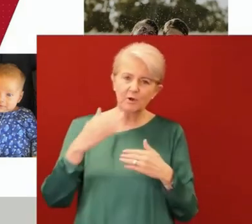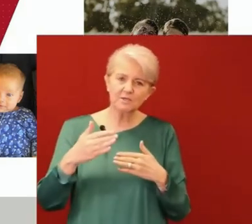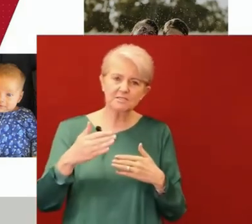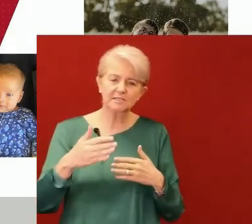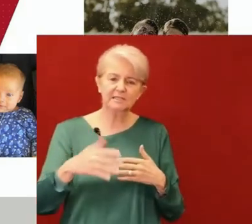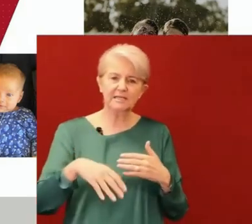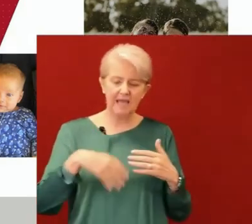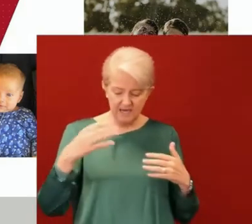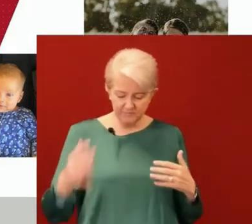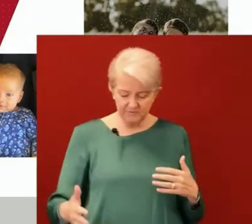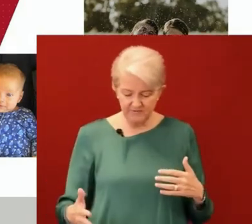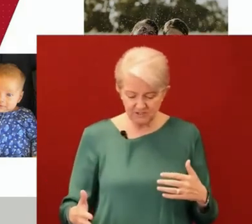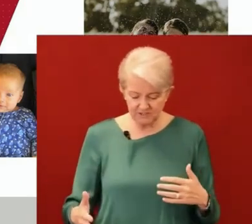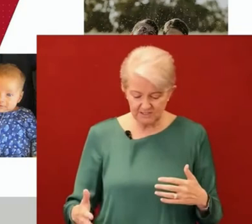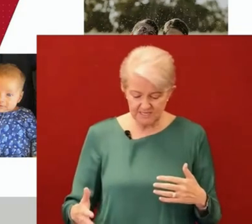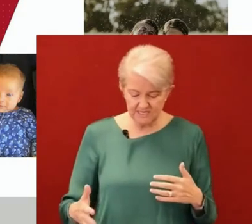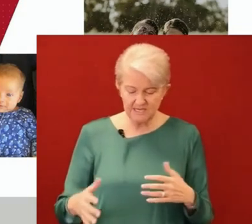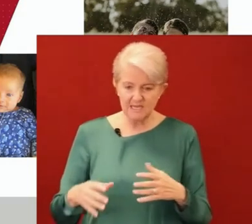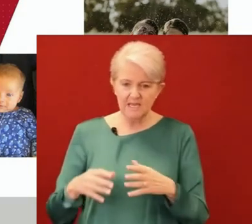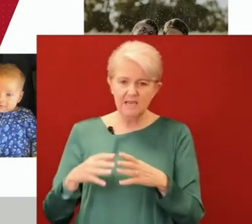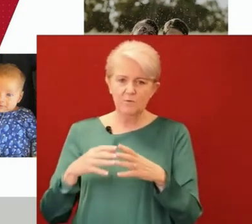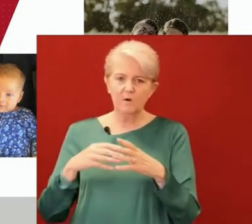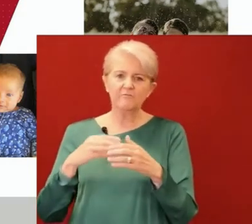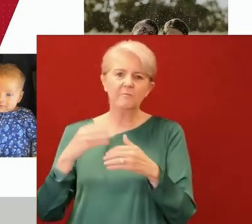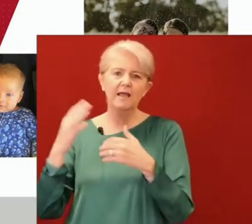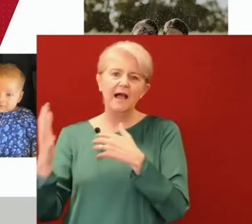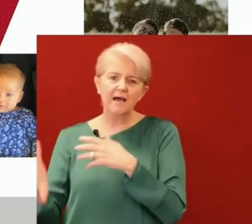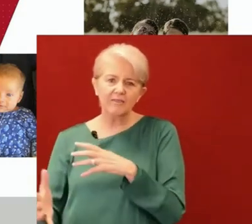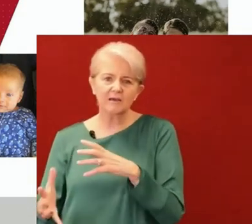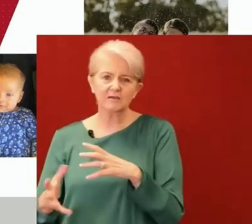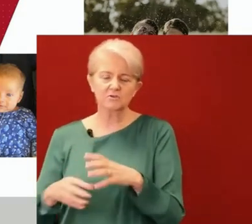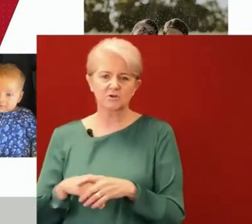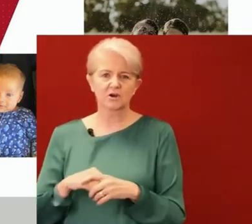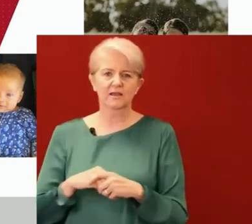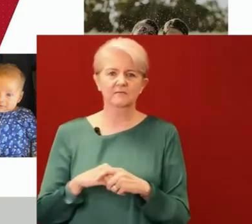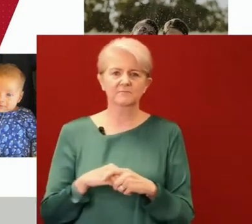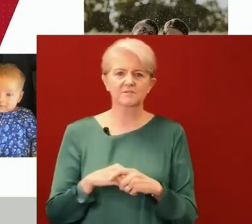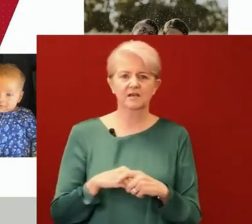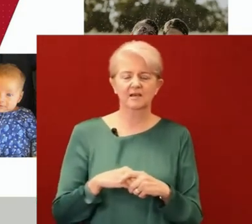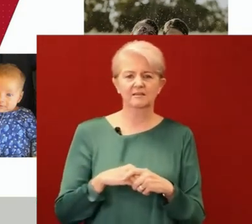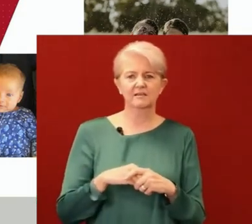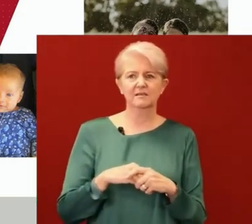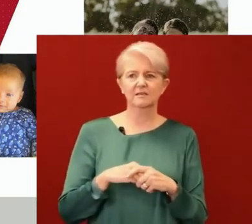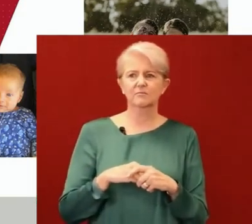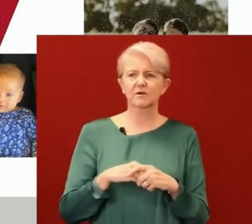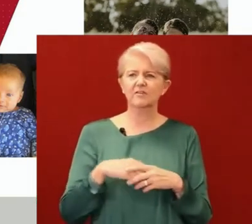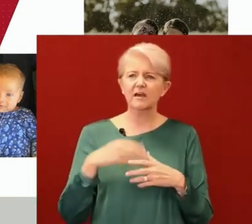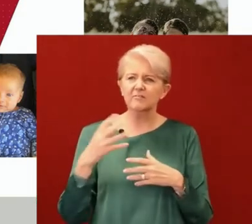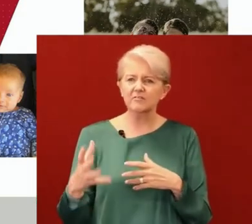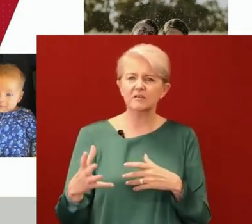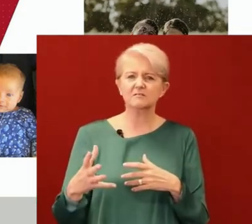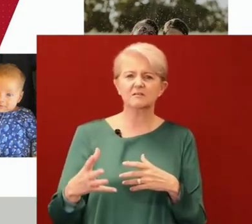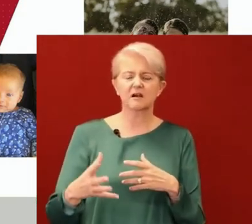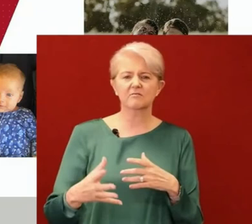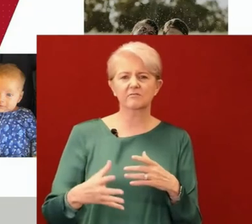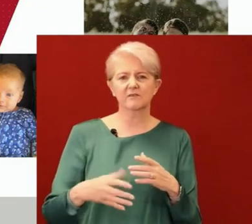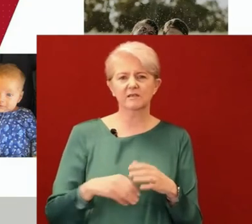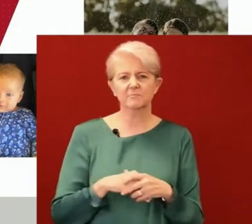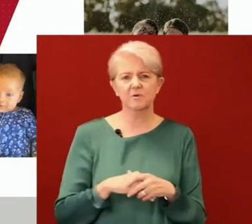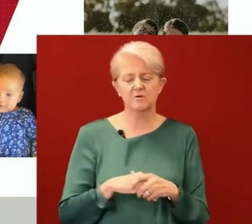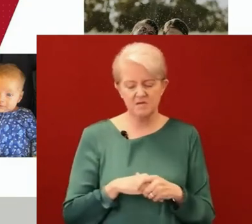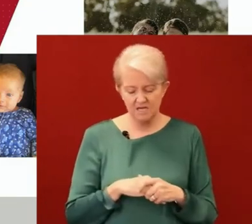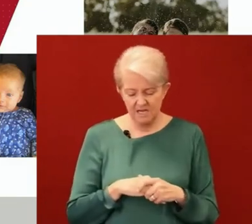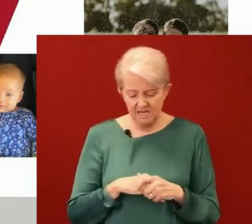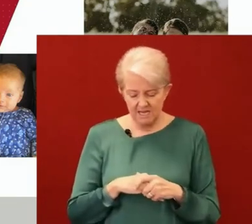So personally and professionally, one of my other triumphs, I think, one of the other things that I